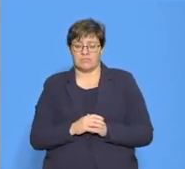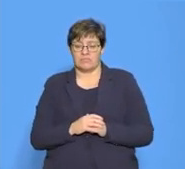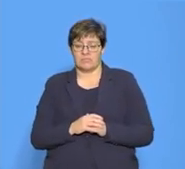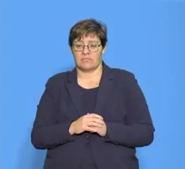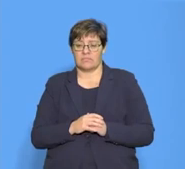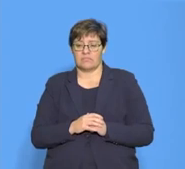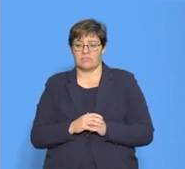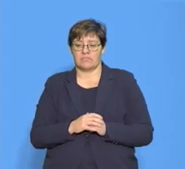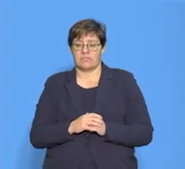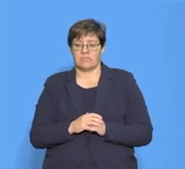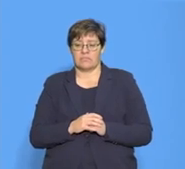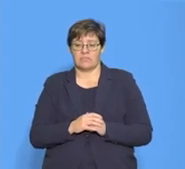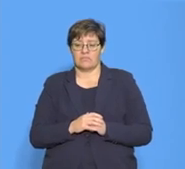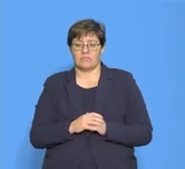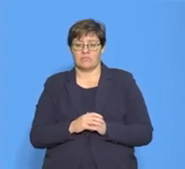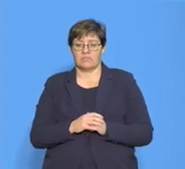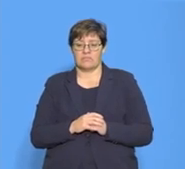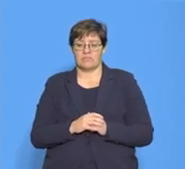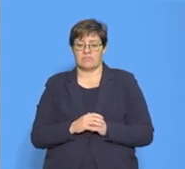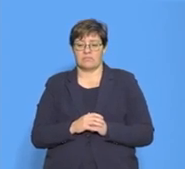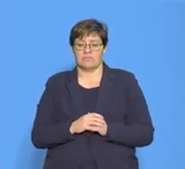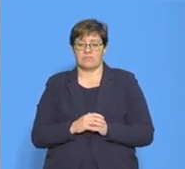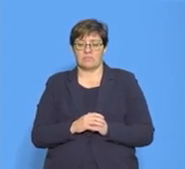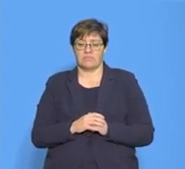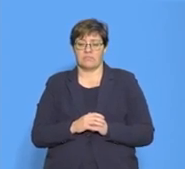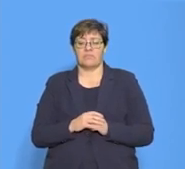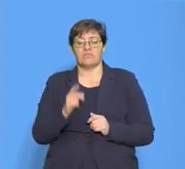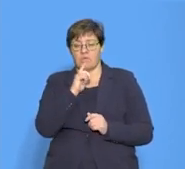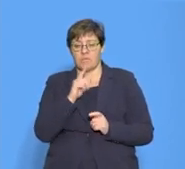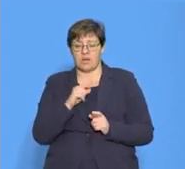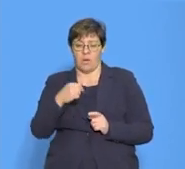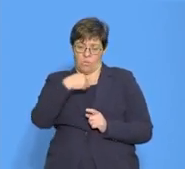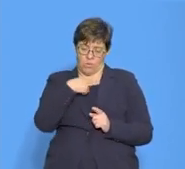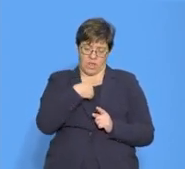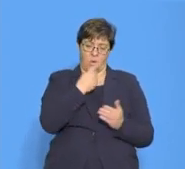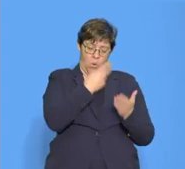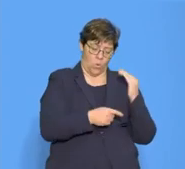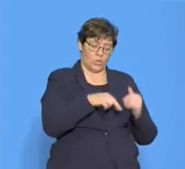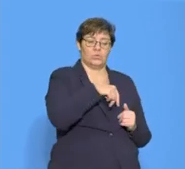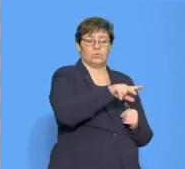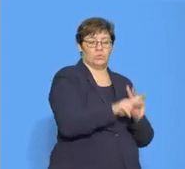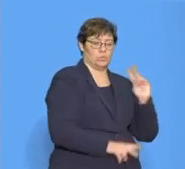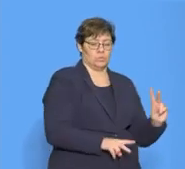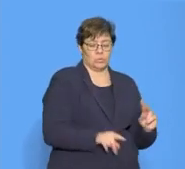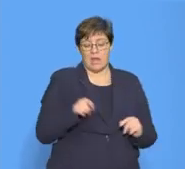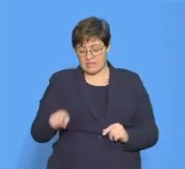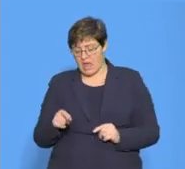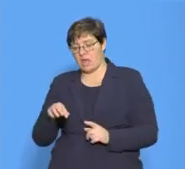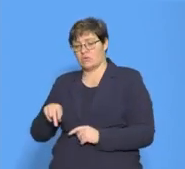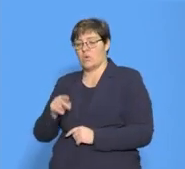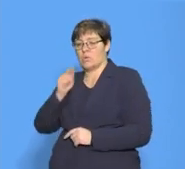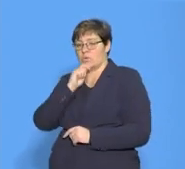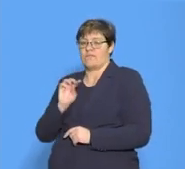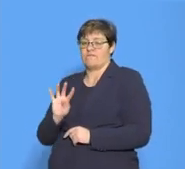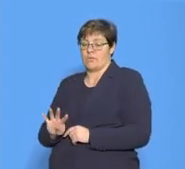Quadrupedal movement. So that they walk then on all four, whereas us, we are bipedal,